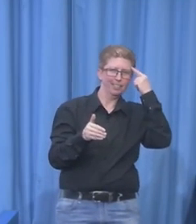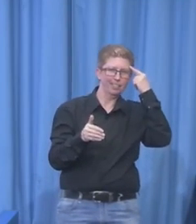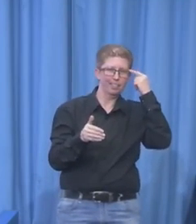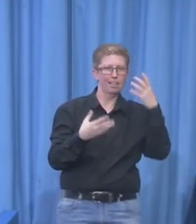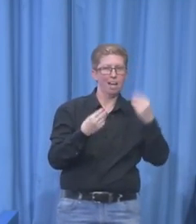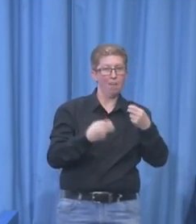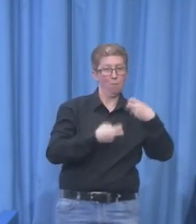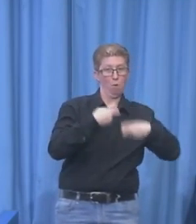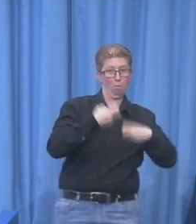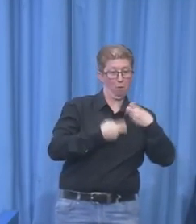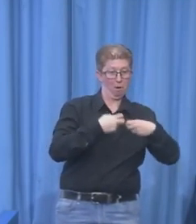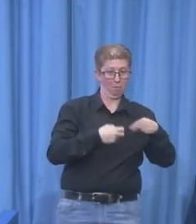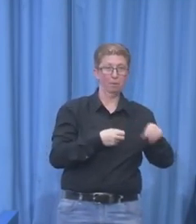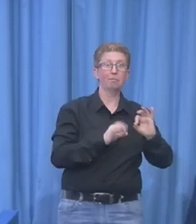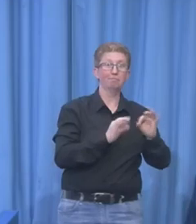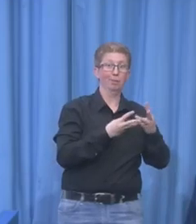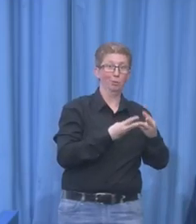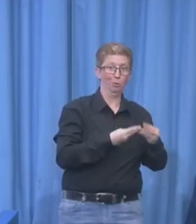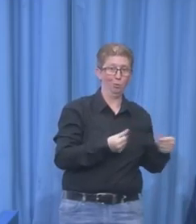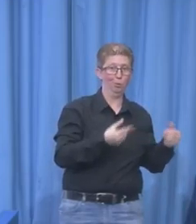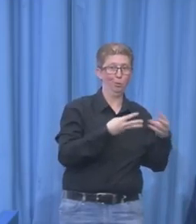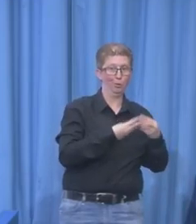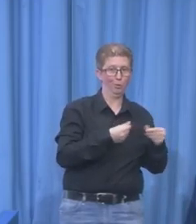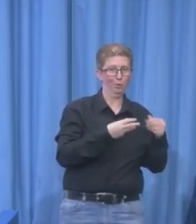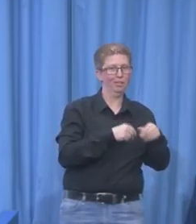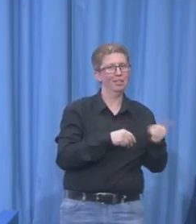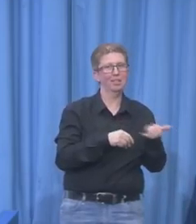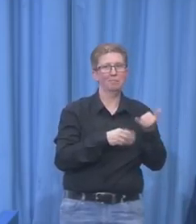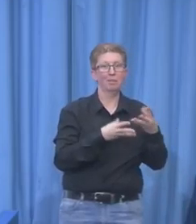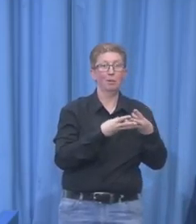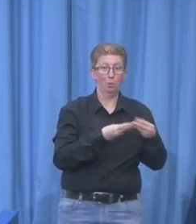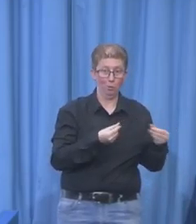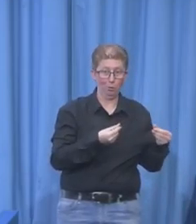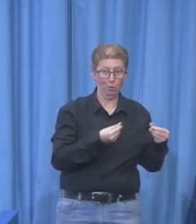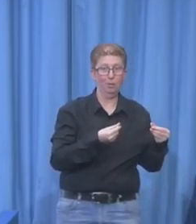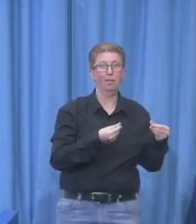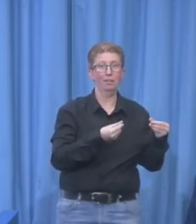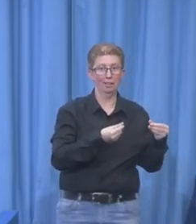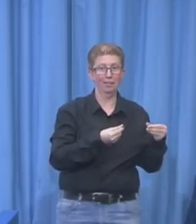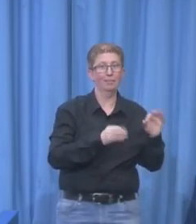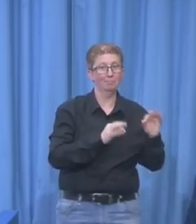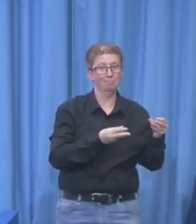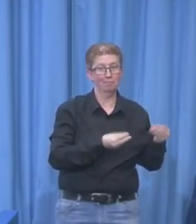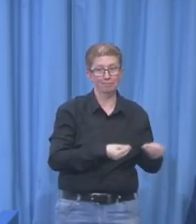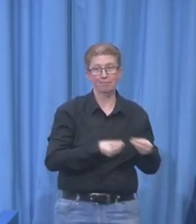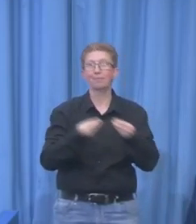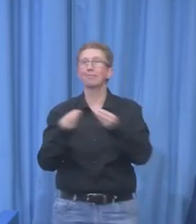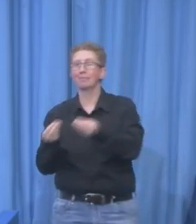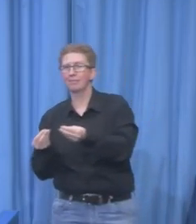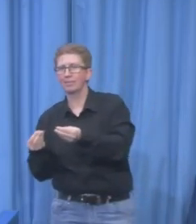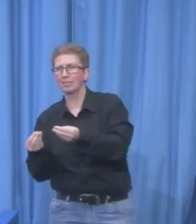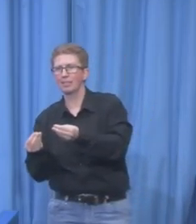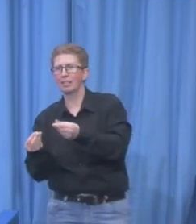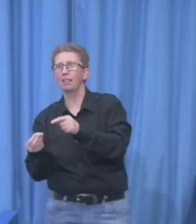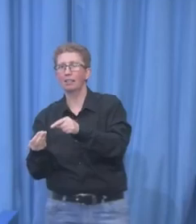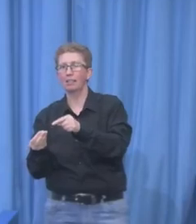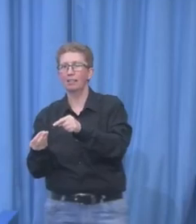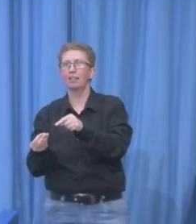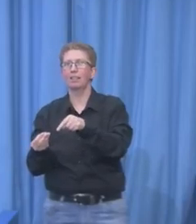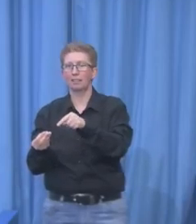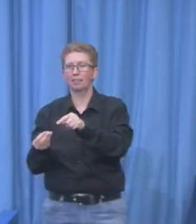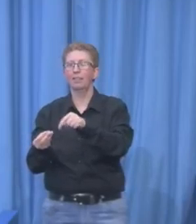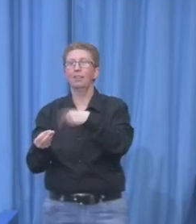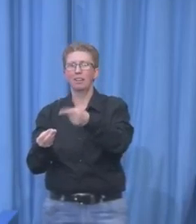it in the same way they've always solved everything. And so you could have five groups that are cooperating, but you're going to get